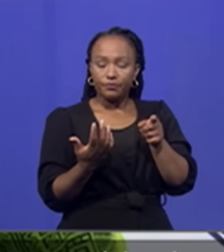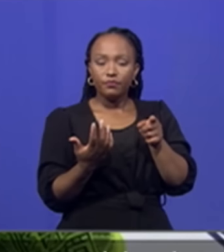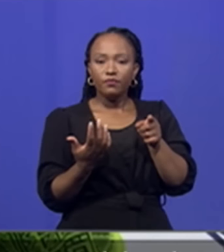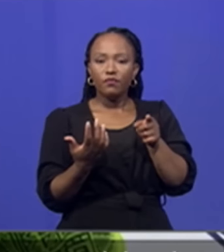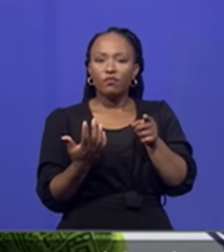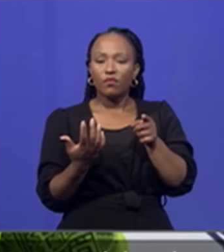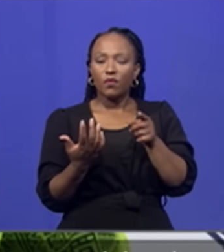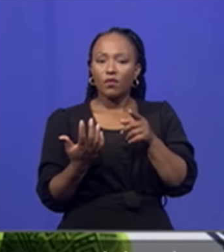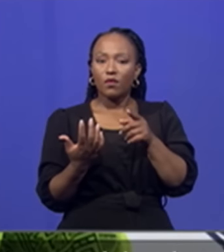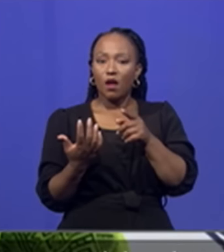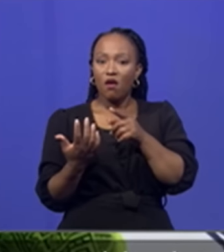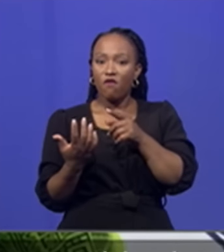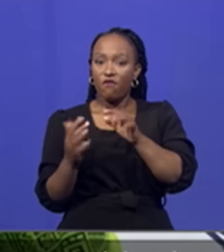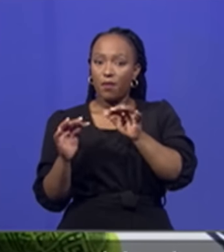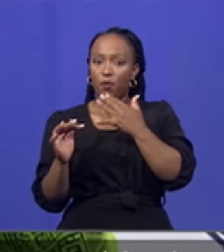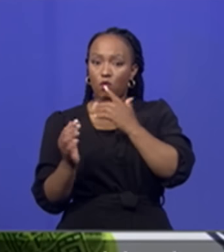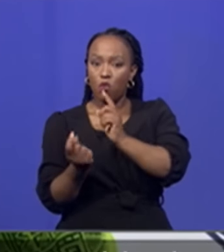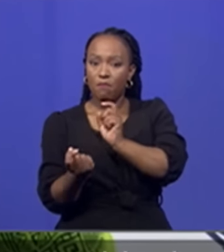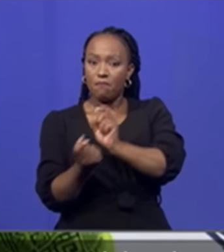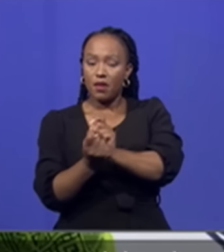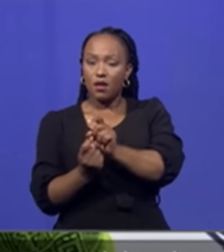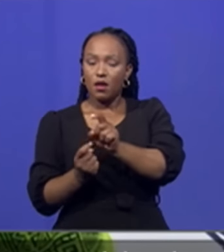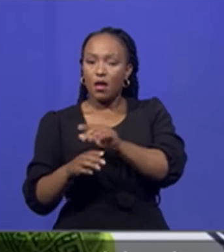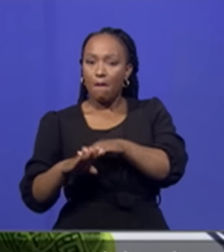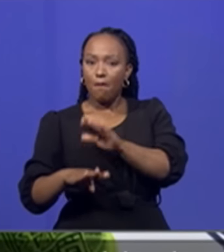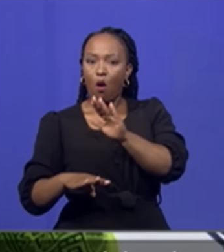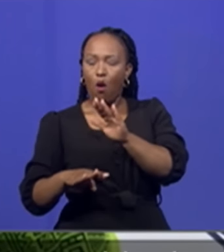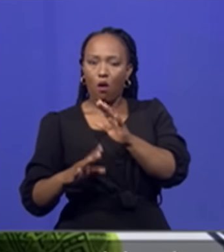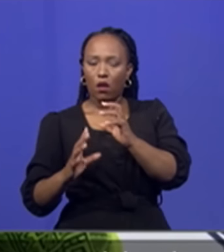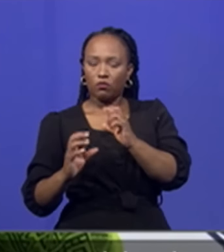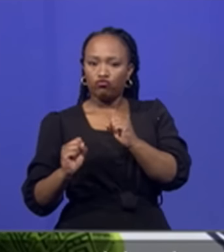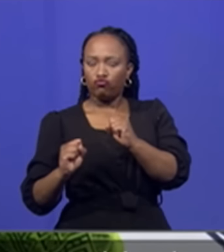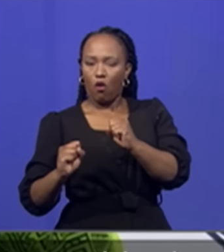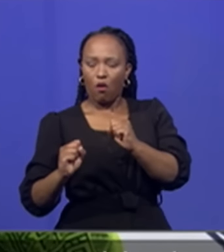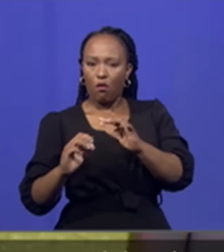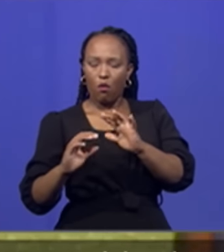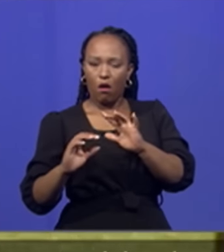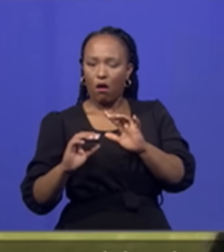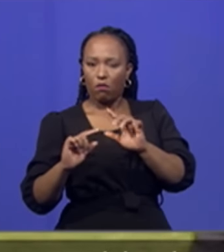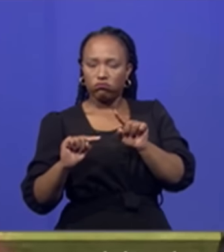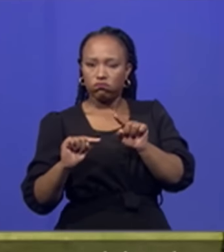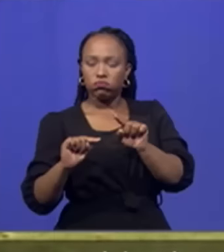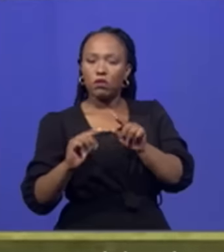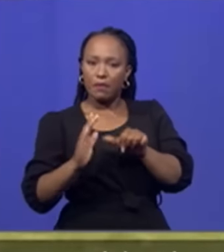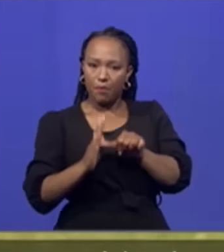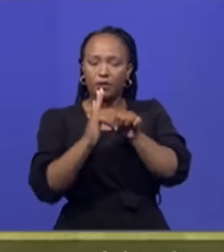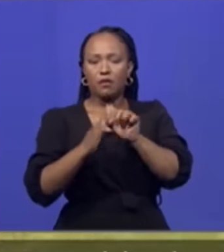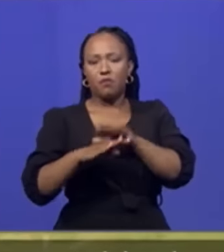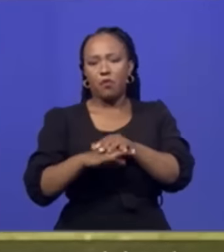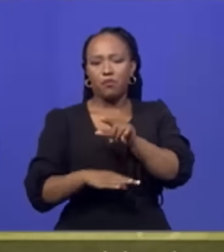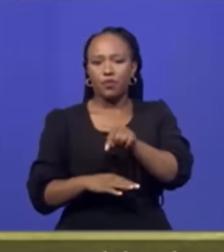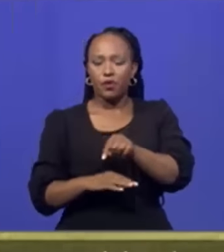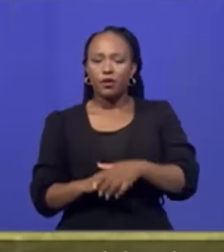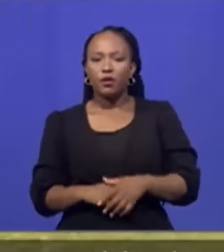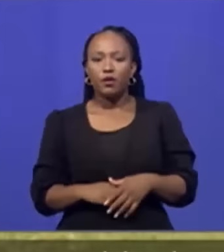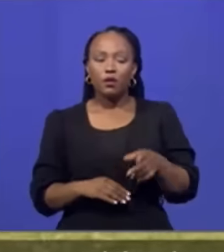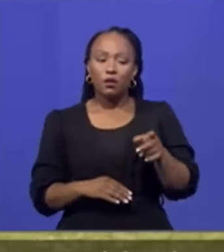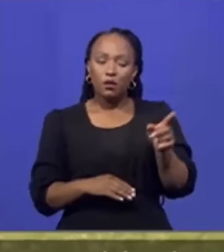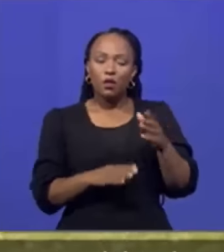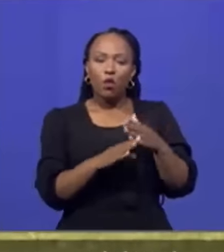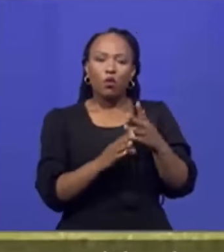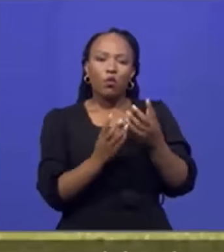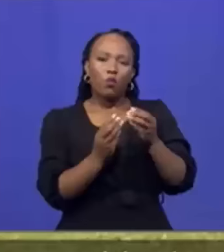opponents in the ranking make them like more intense and more important. A sebetsa le bathusi ba hae o